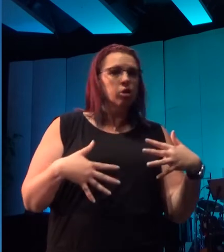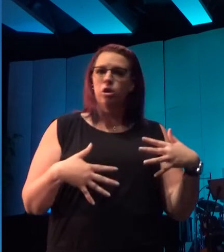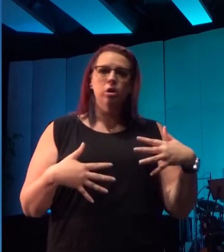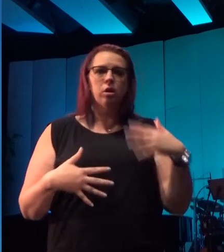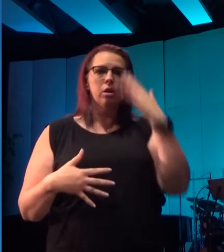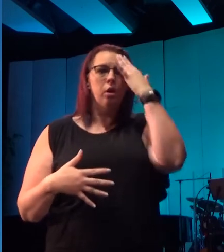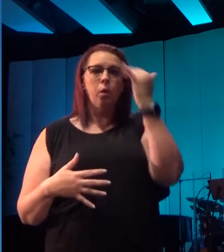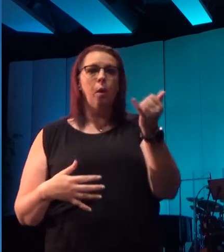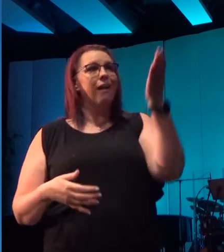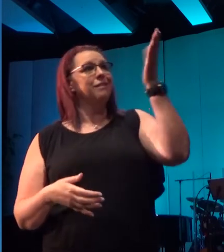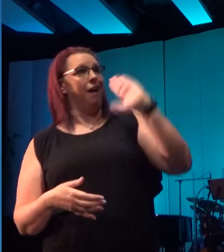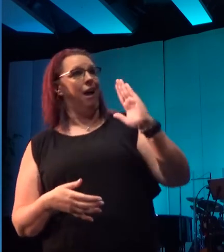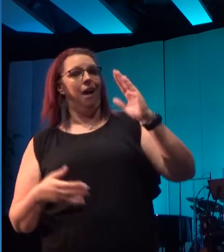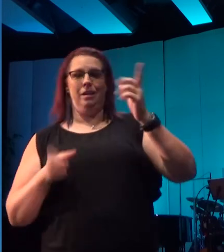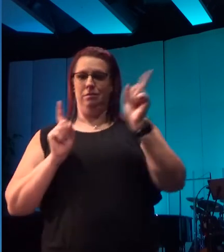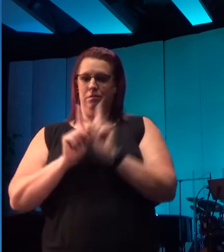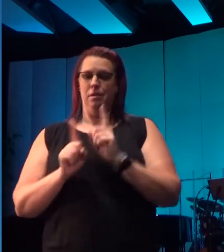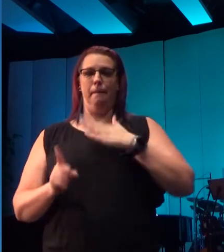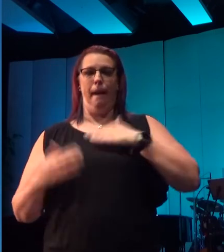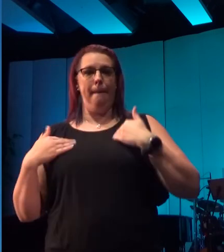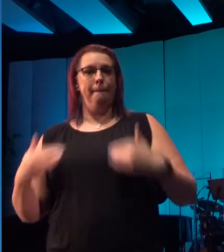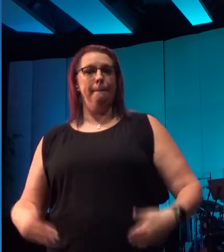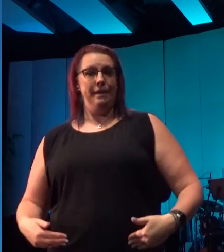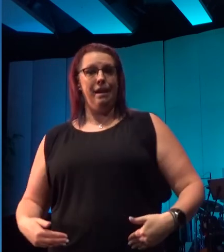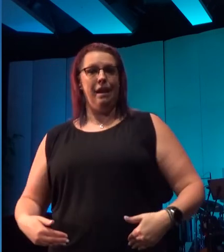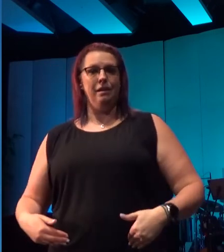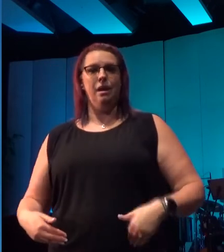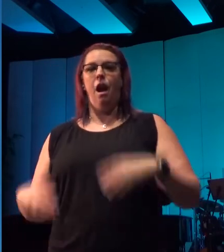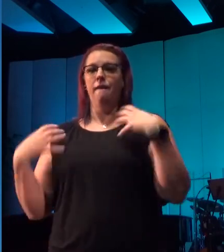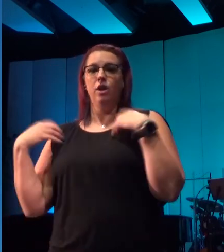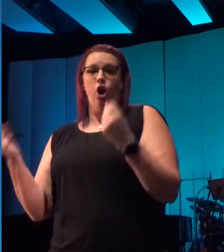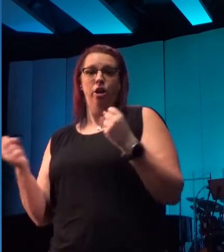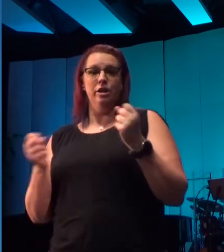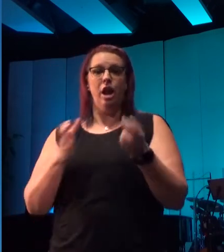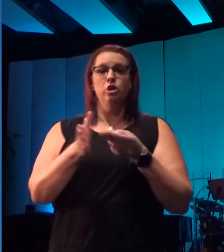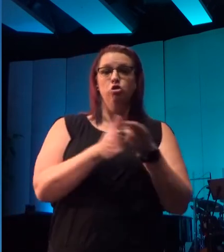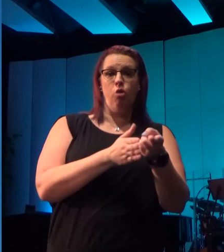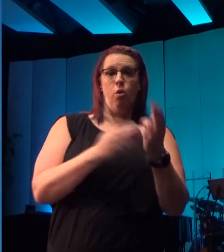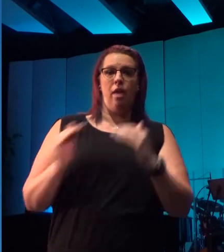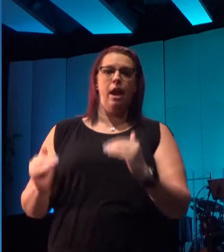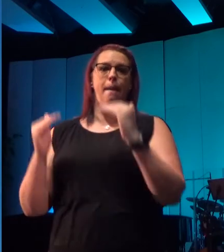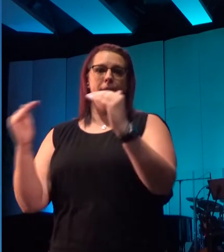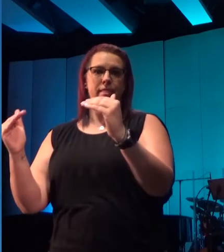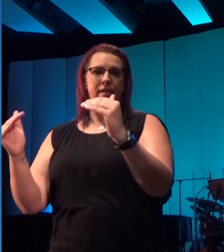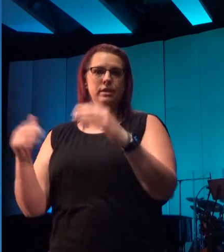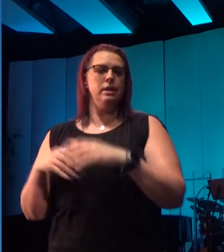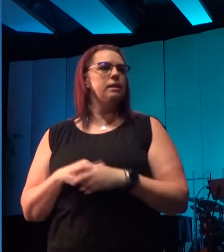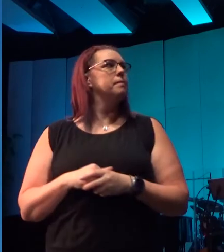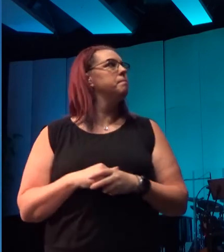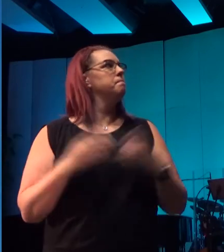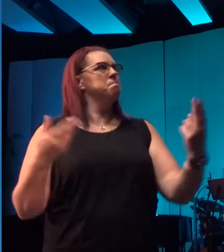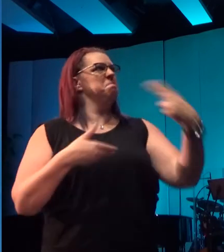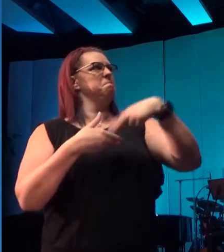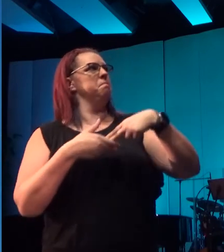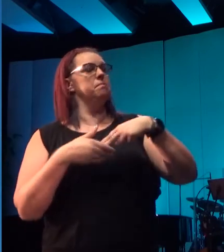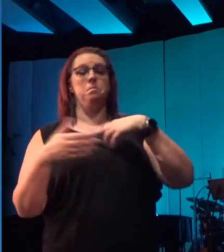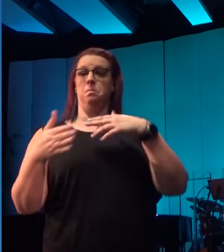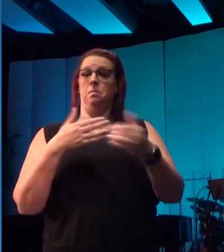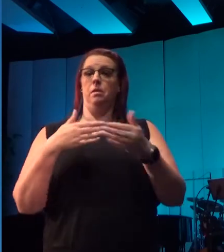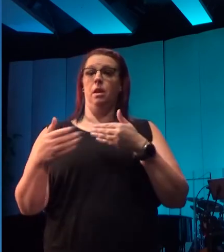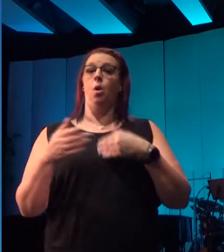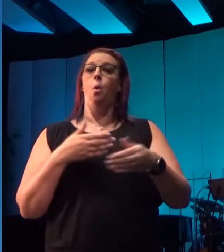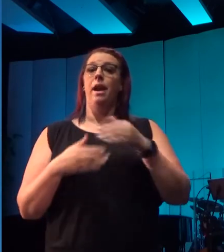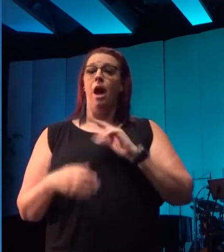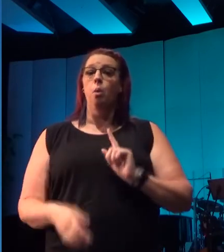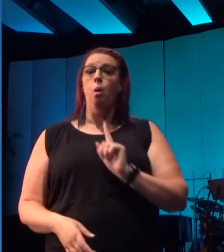and with courage and truth, I am uplifted. Let's say this. Even when I walk through